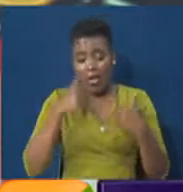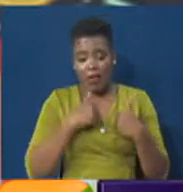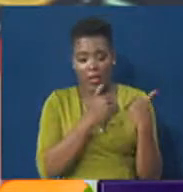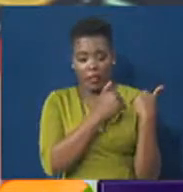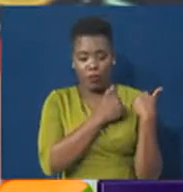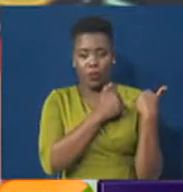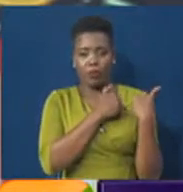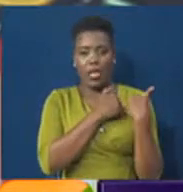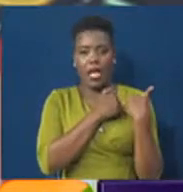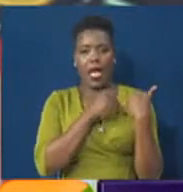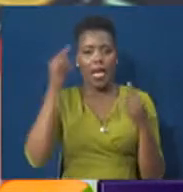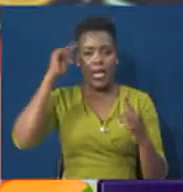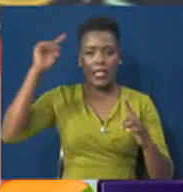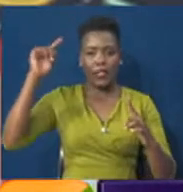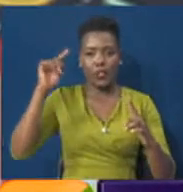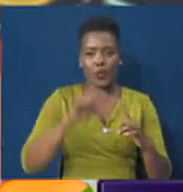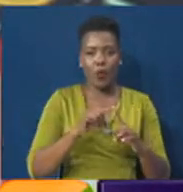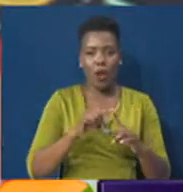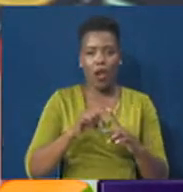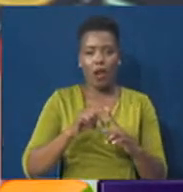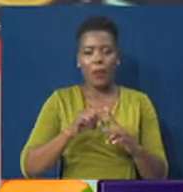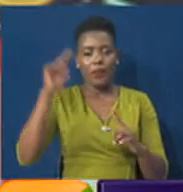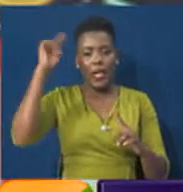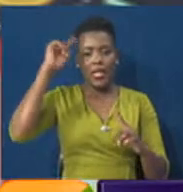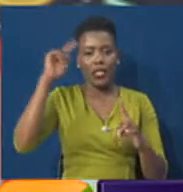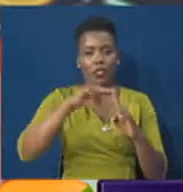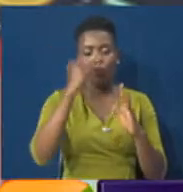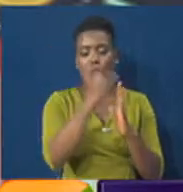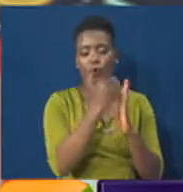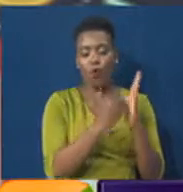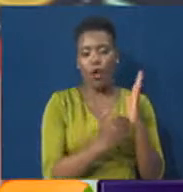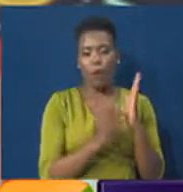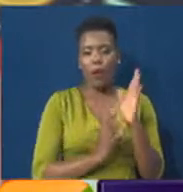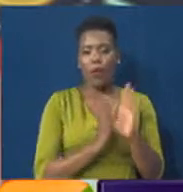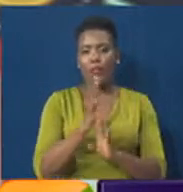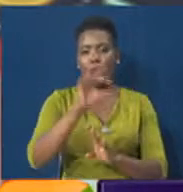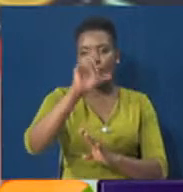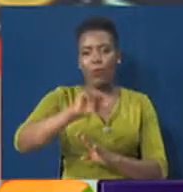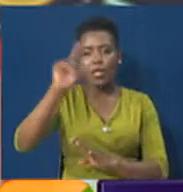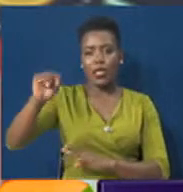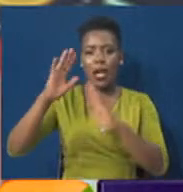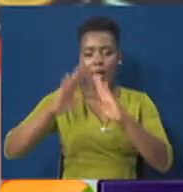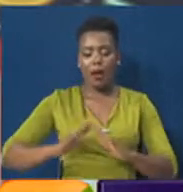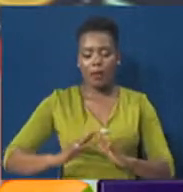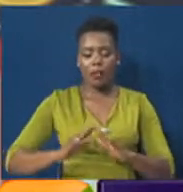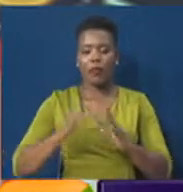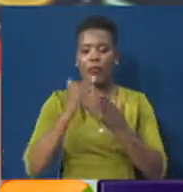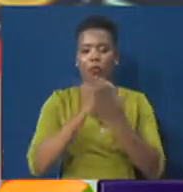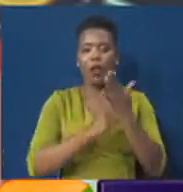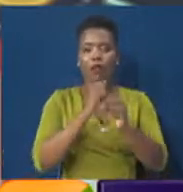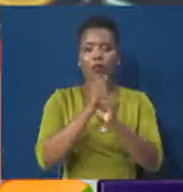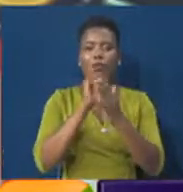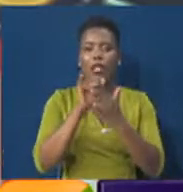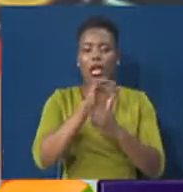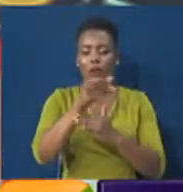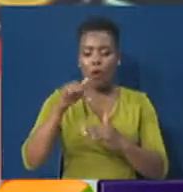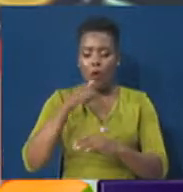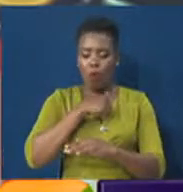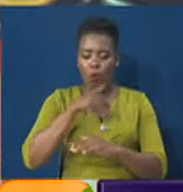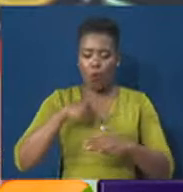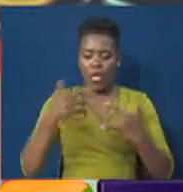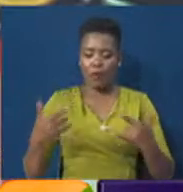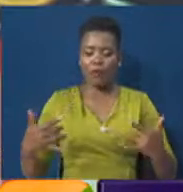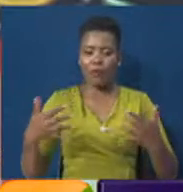and intentional program, right, through affordable housing program to make sure that we bridge that